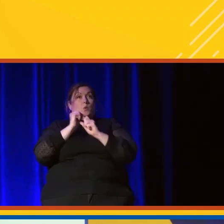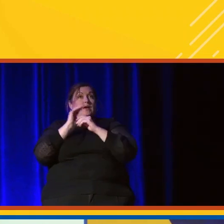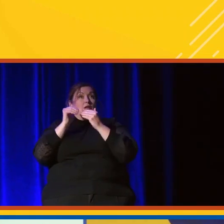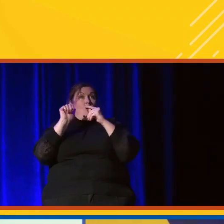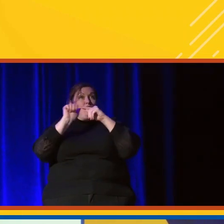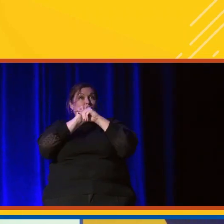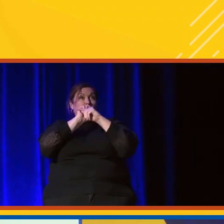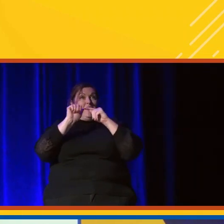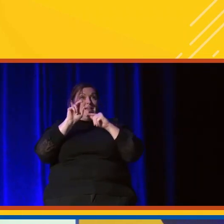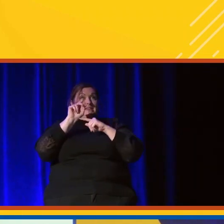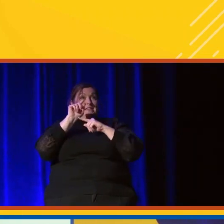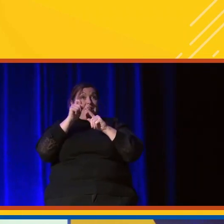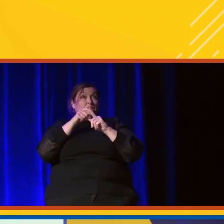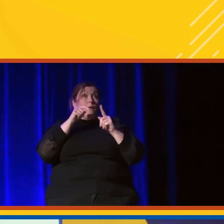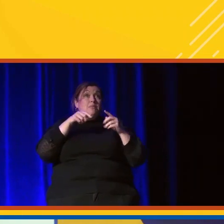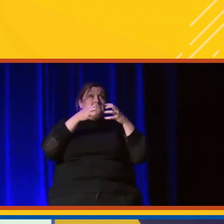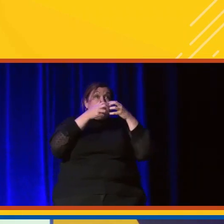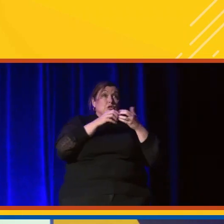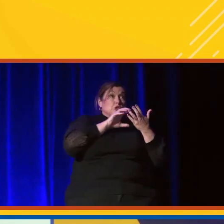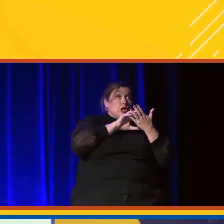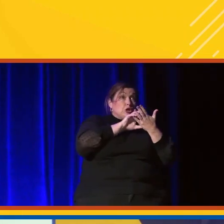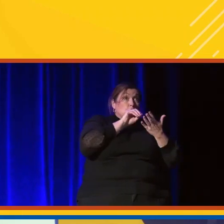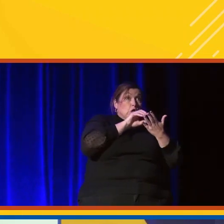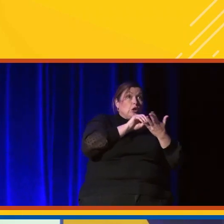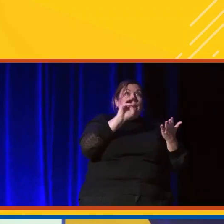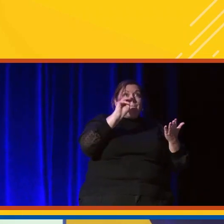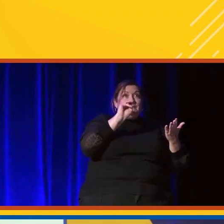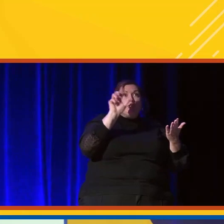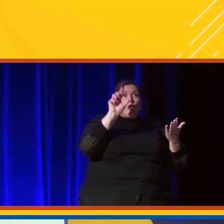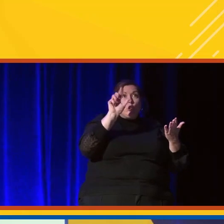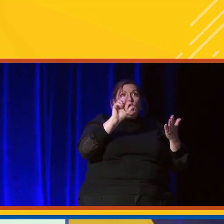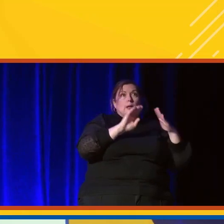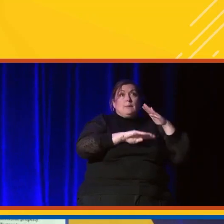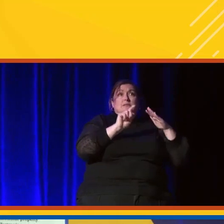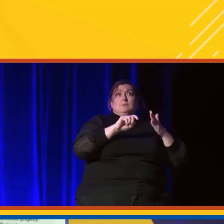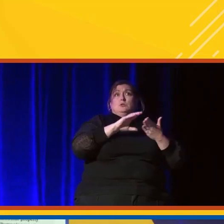data from? This is all machine learning based. It has to learn from something.